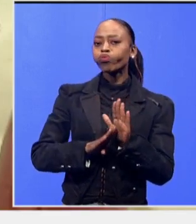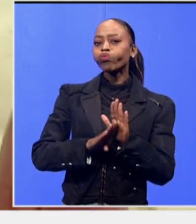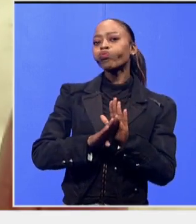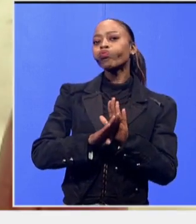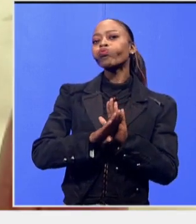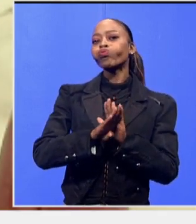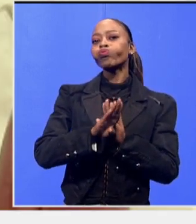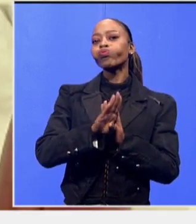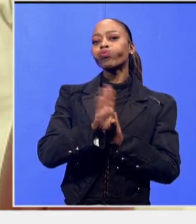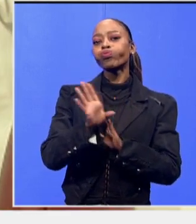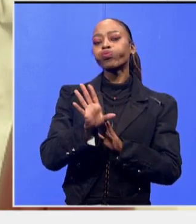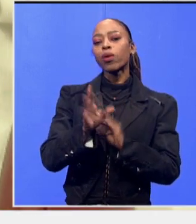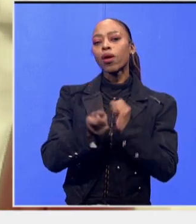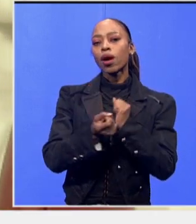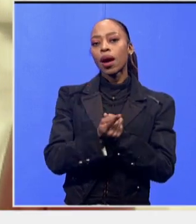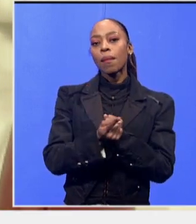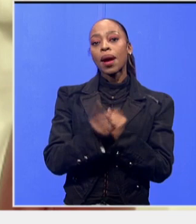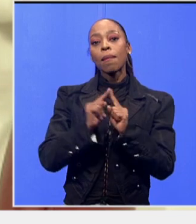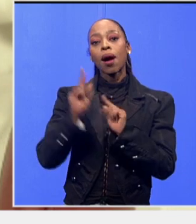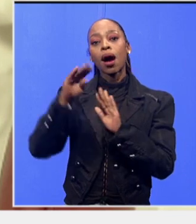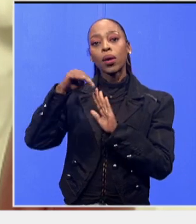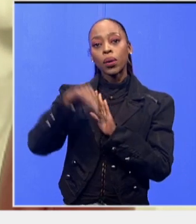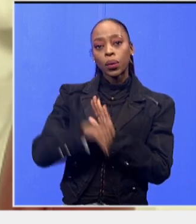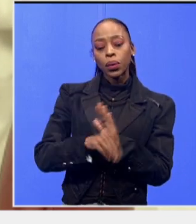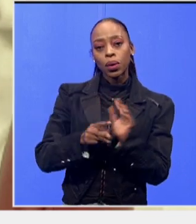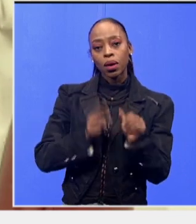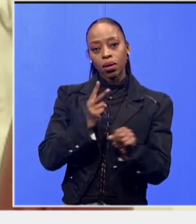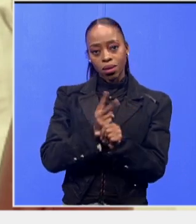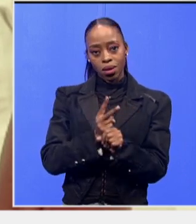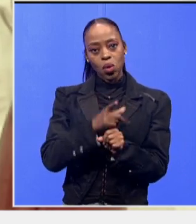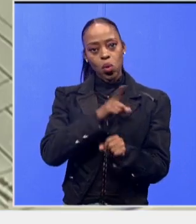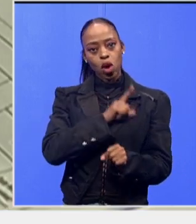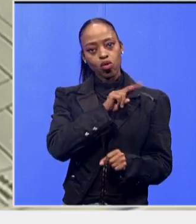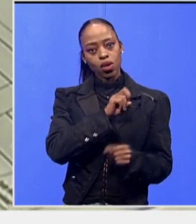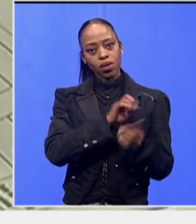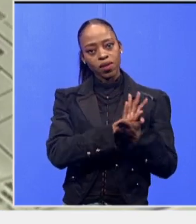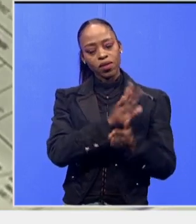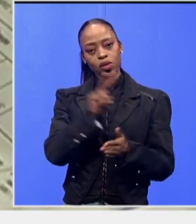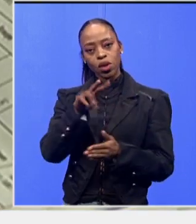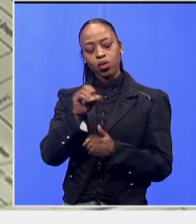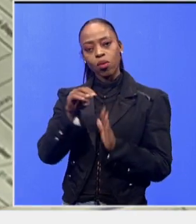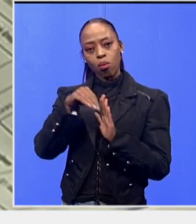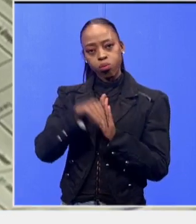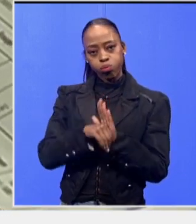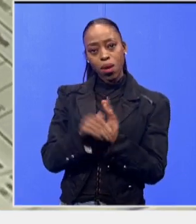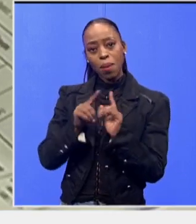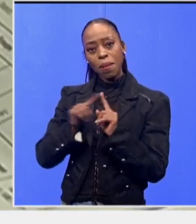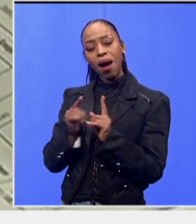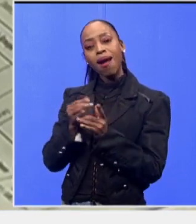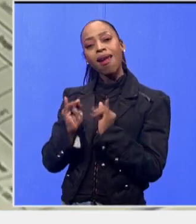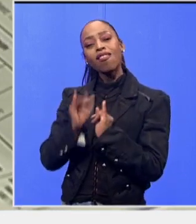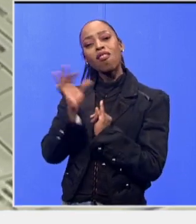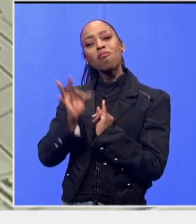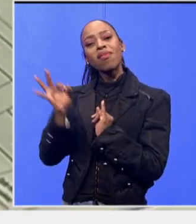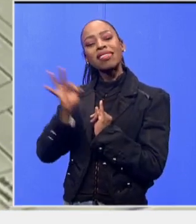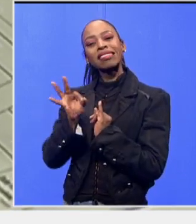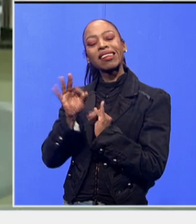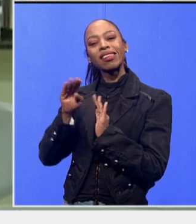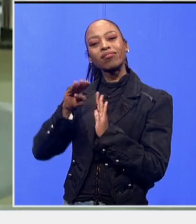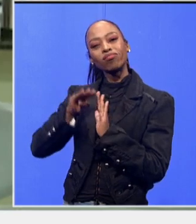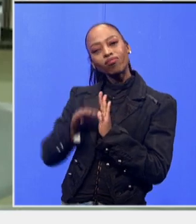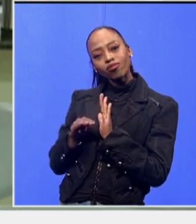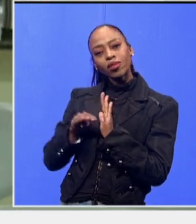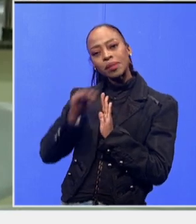TB incidence in the country declined between 2015 and 2020. But the drop of 11% is still only half